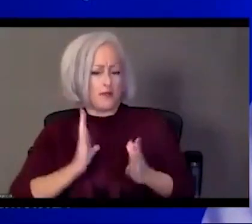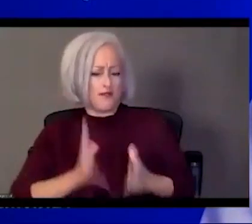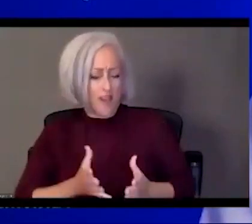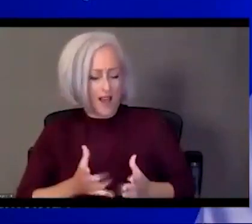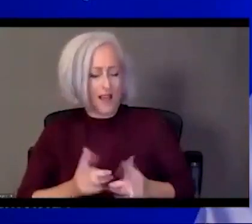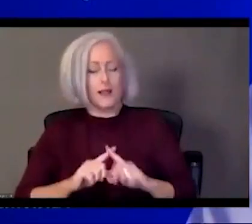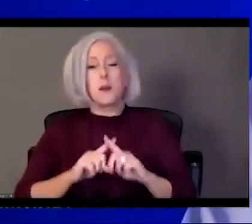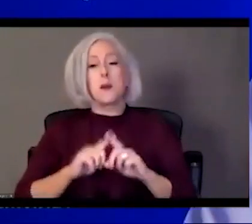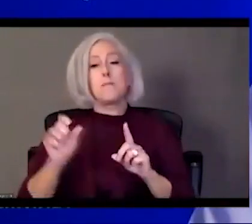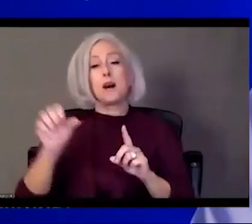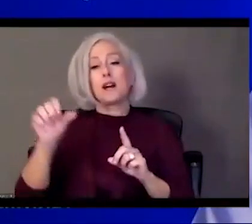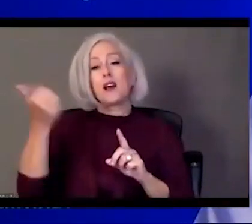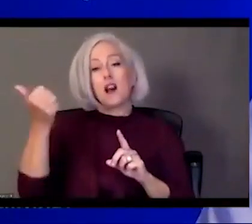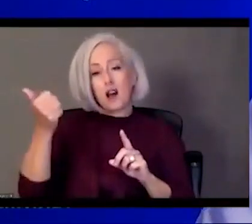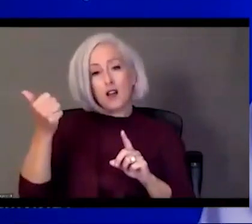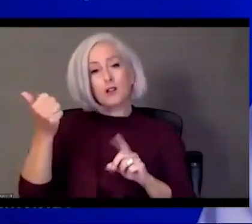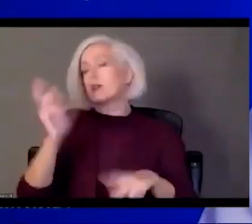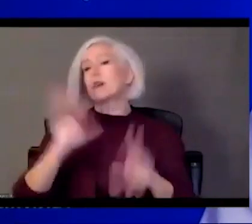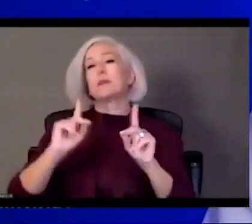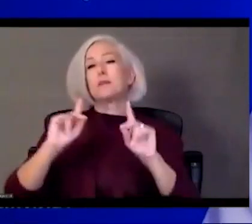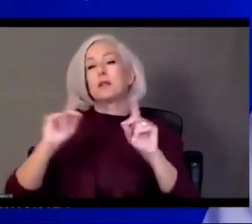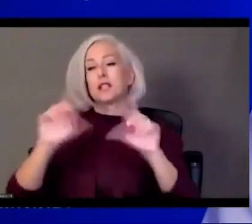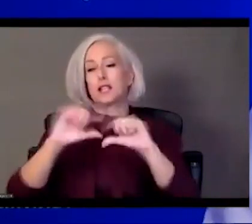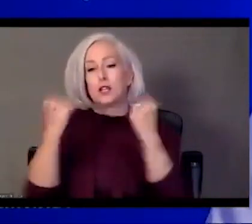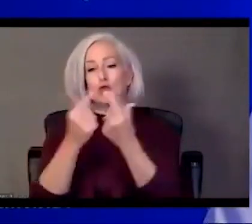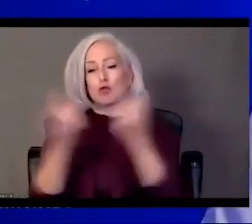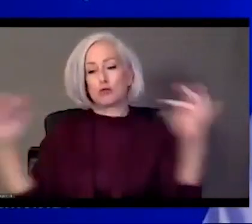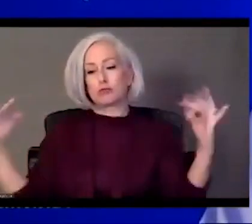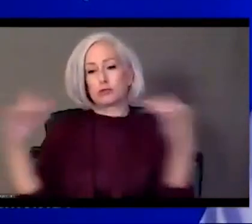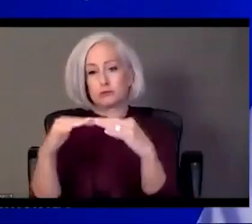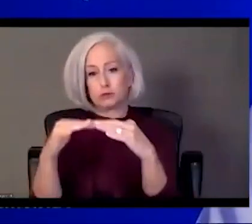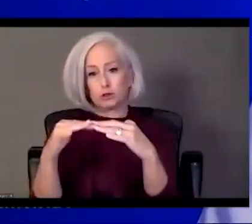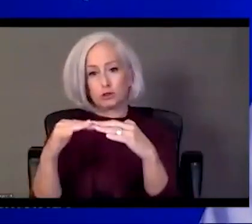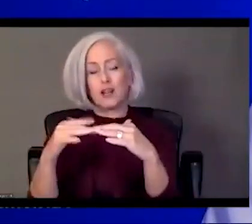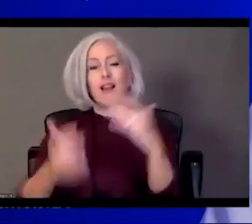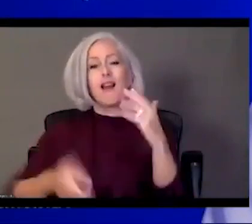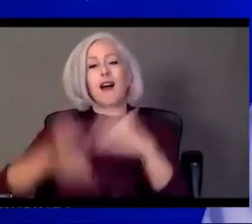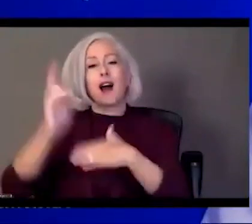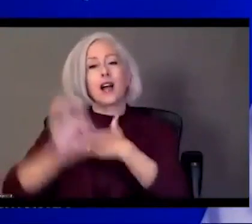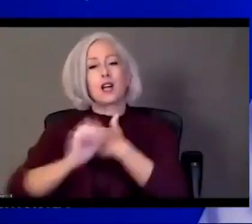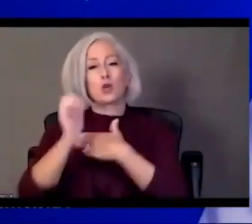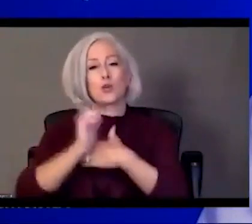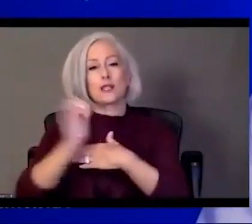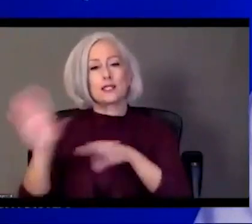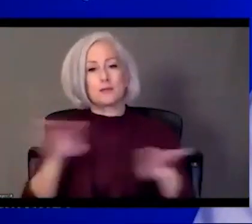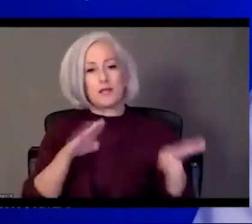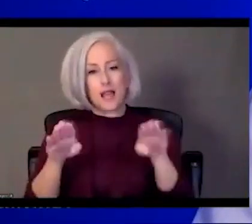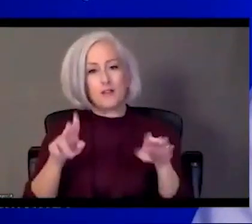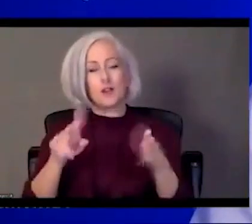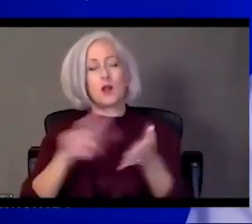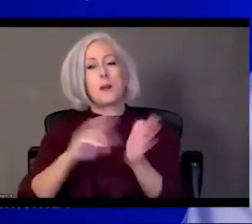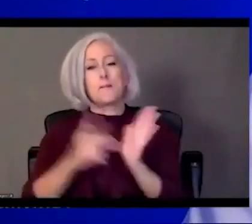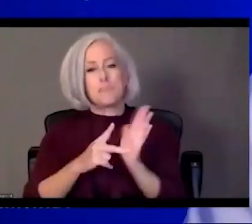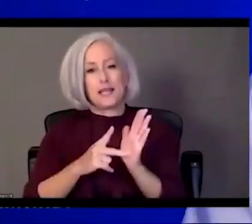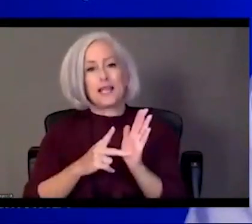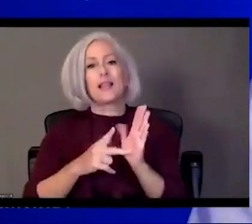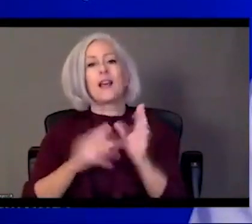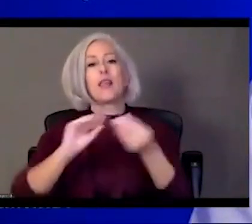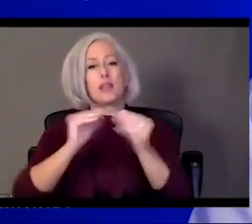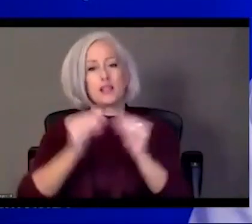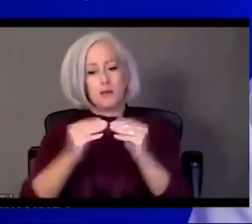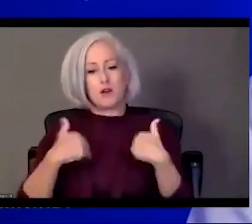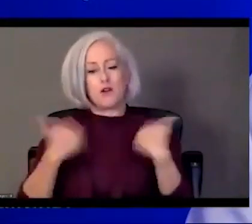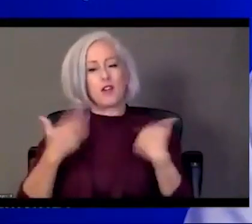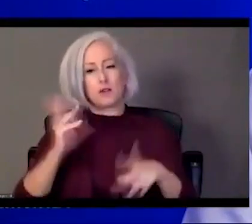group gatherings doing those things that are more high-risk behaviors, so the overall numbers of young people are going to increase. And even if you have